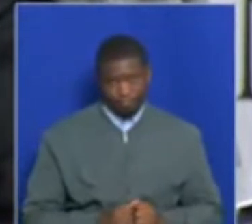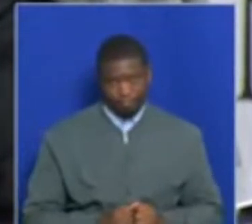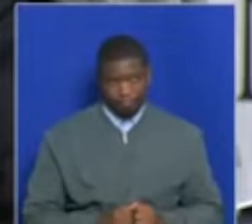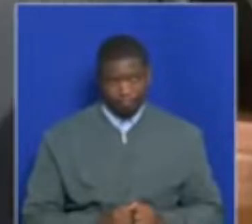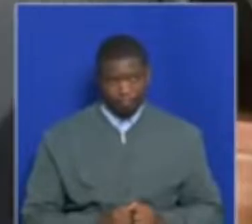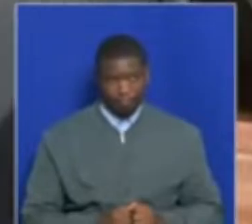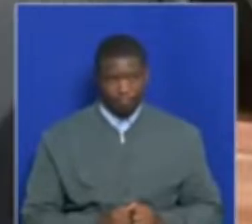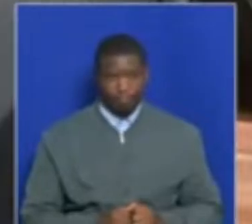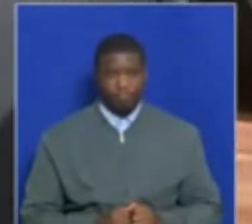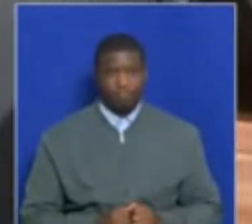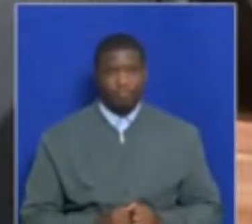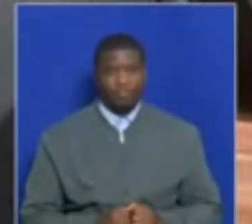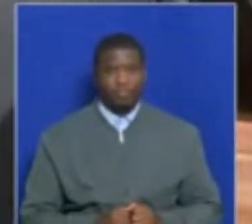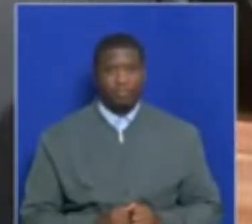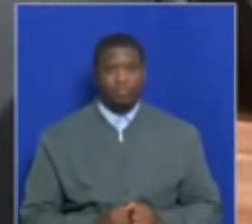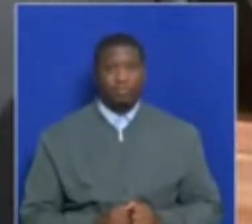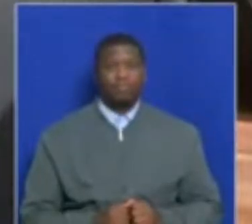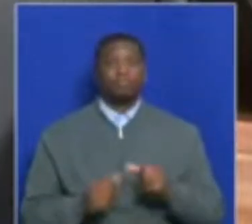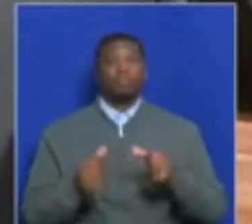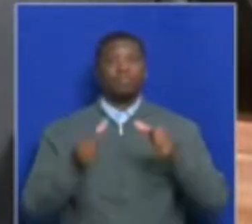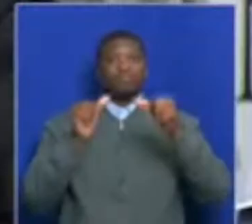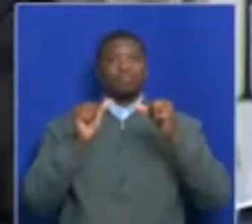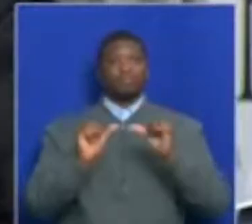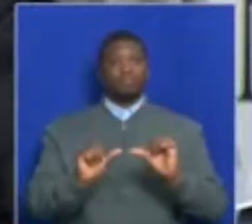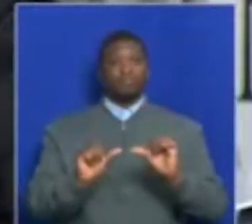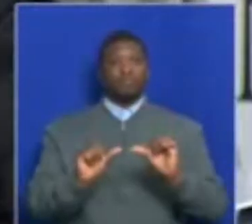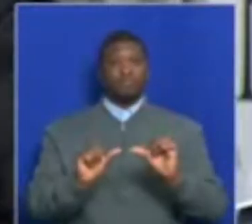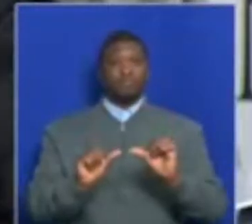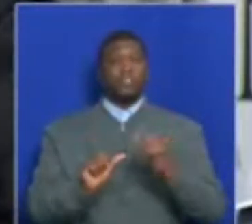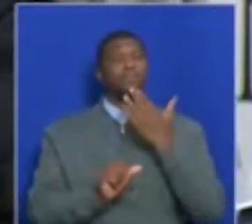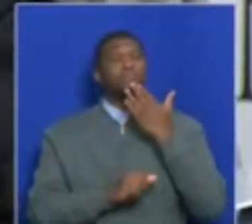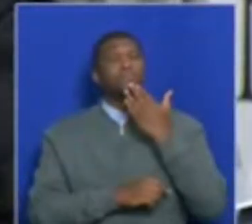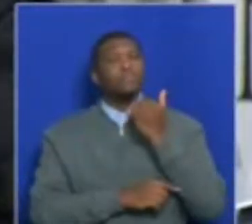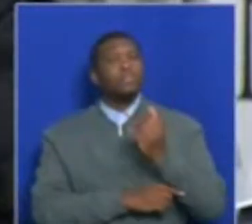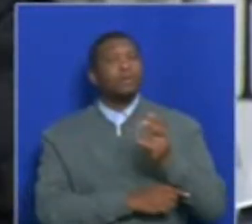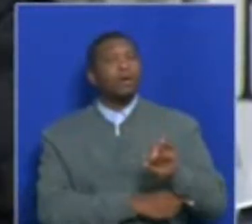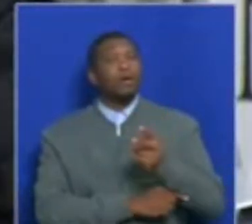And the figure at Sorry, page, please say that again.